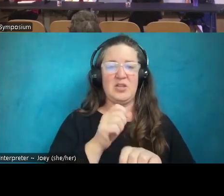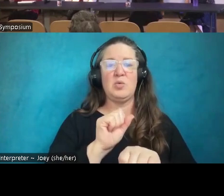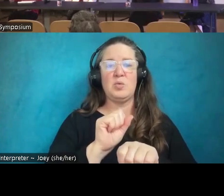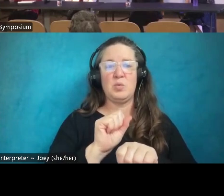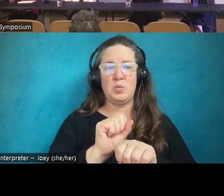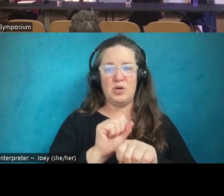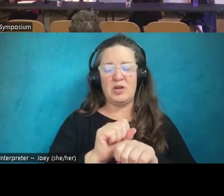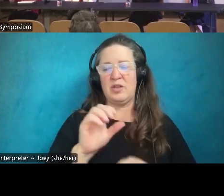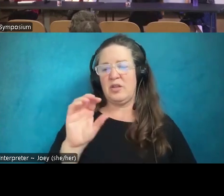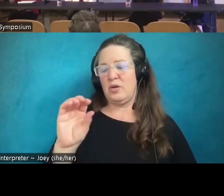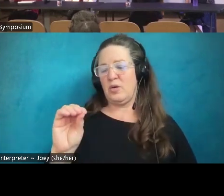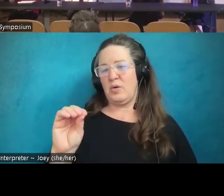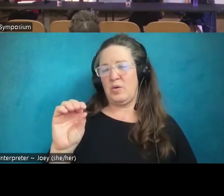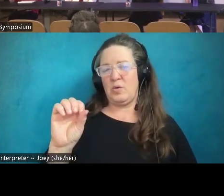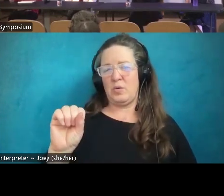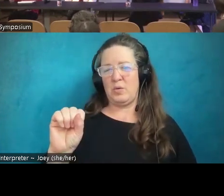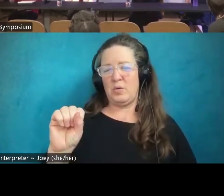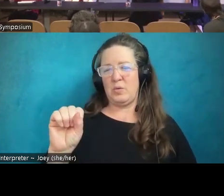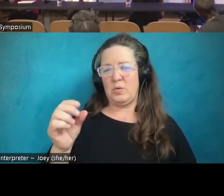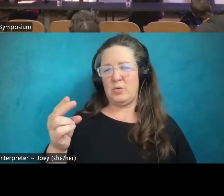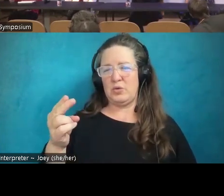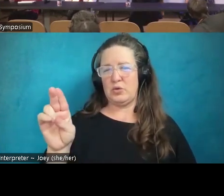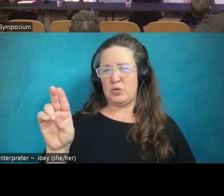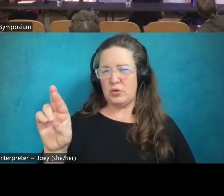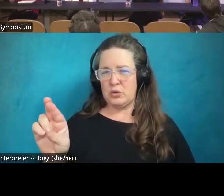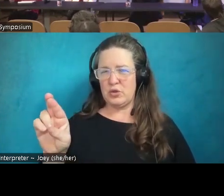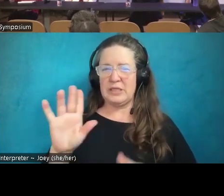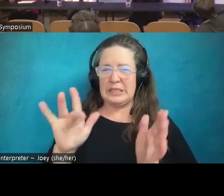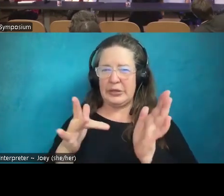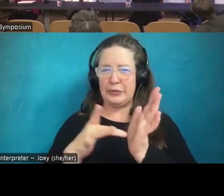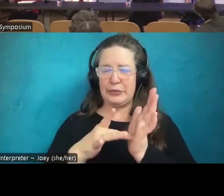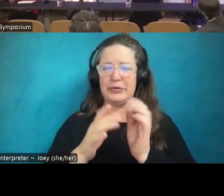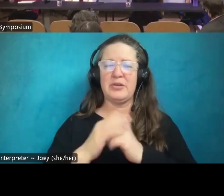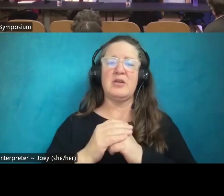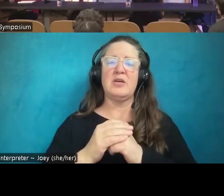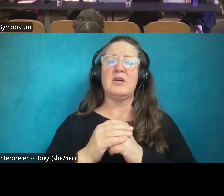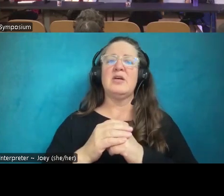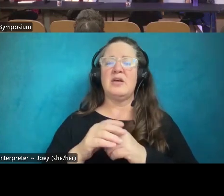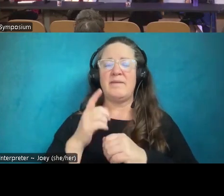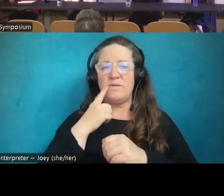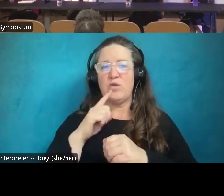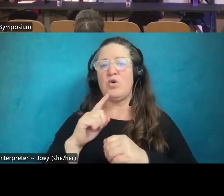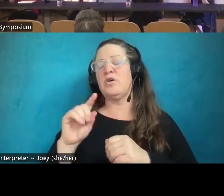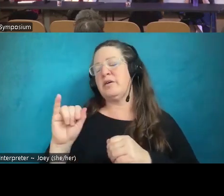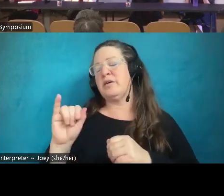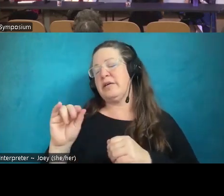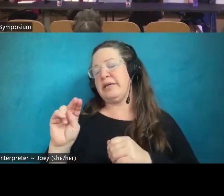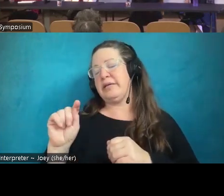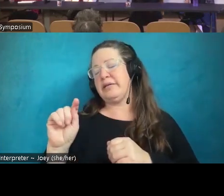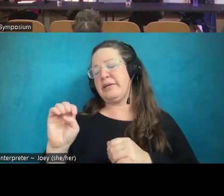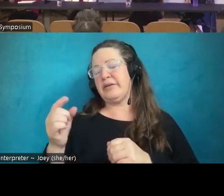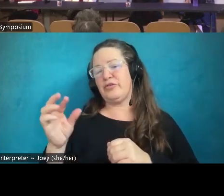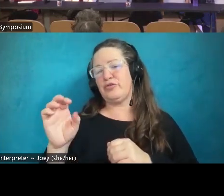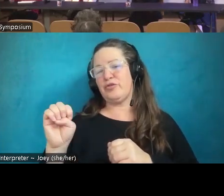Medicine. And they will also be involved in this mini fellowship to help teach primary